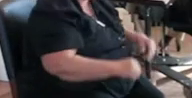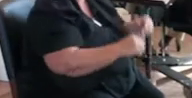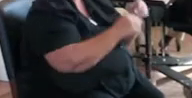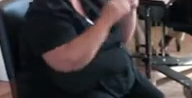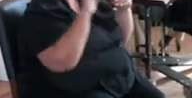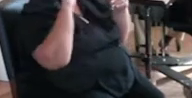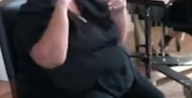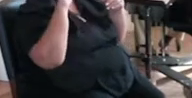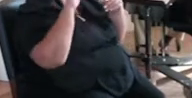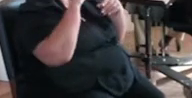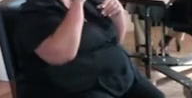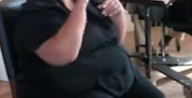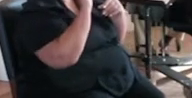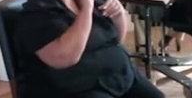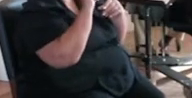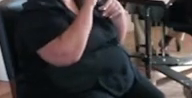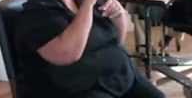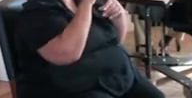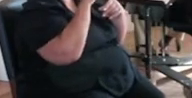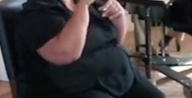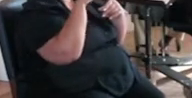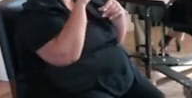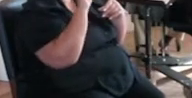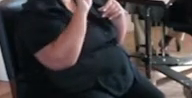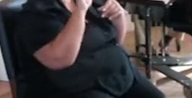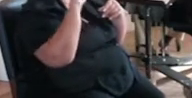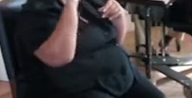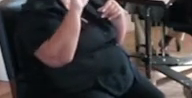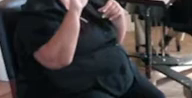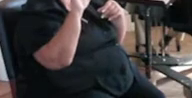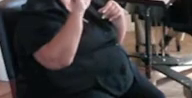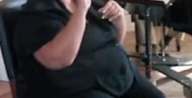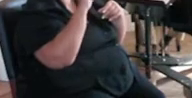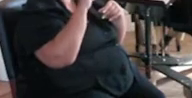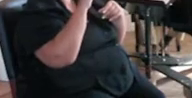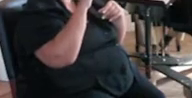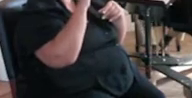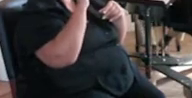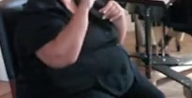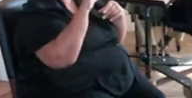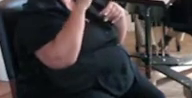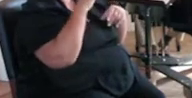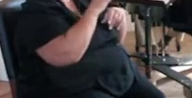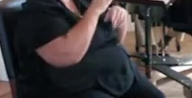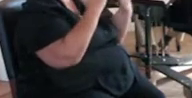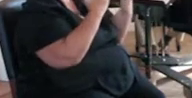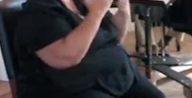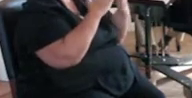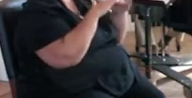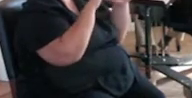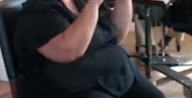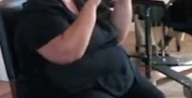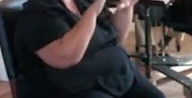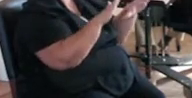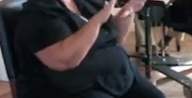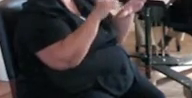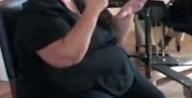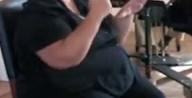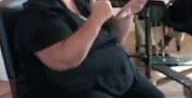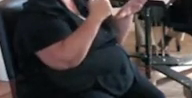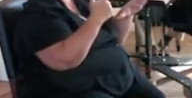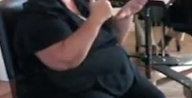going to be here on Sunday, November 6th at 4 p.m. And again, I encourage you all to try to come to